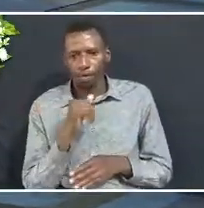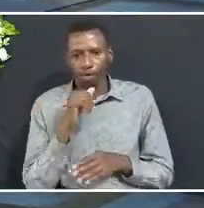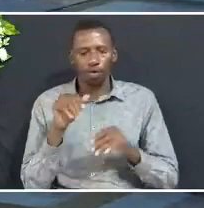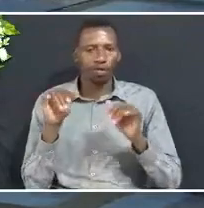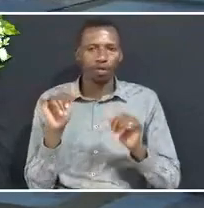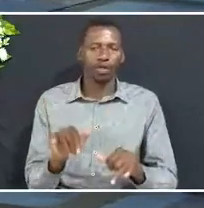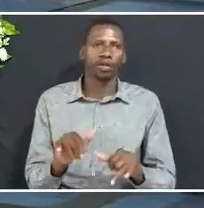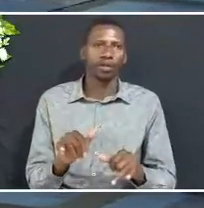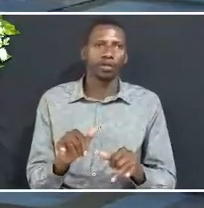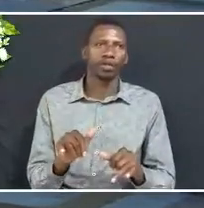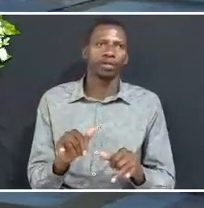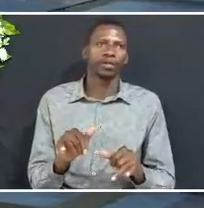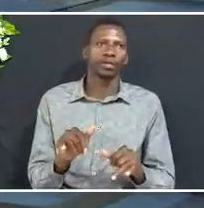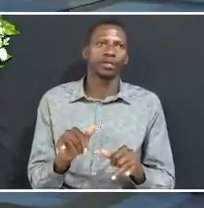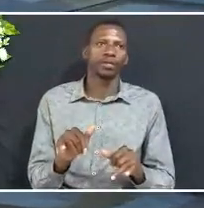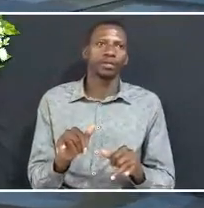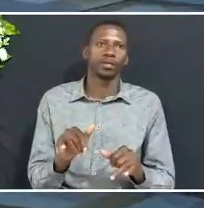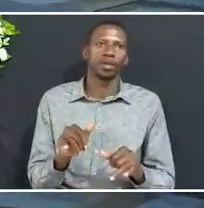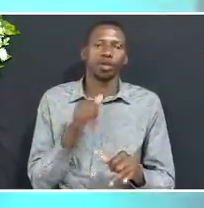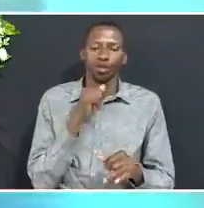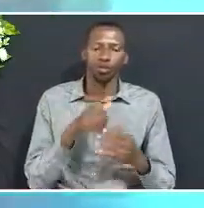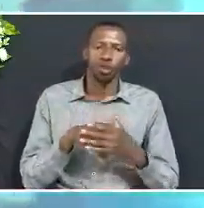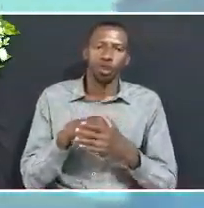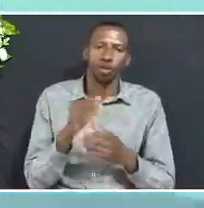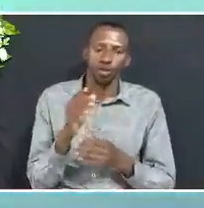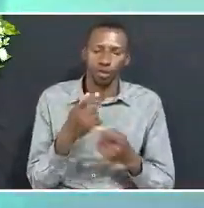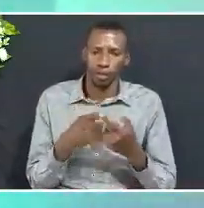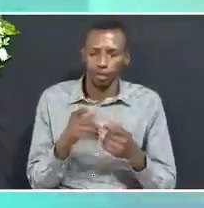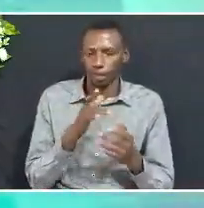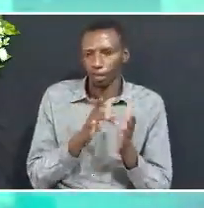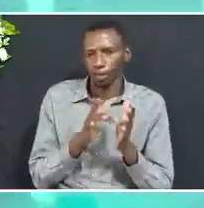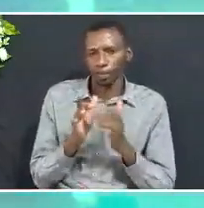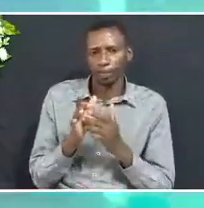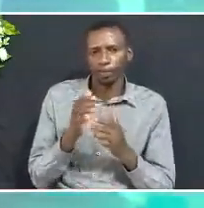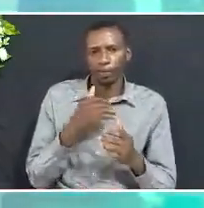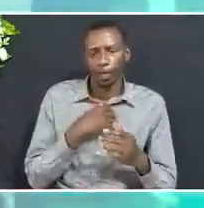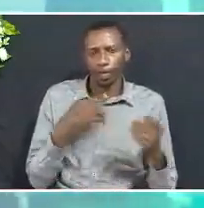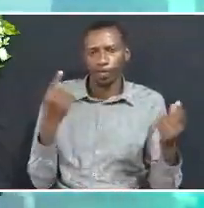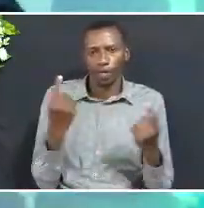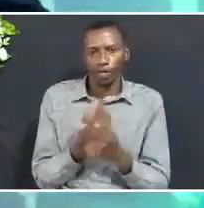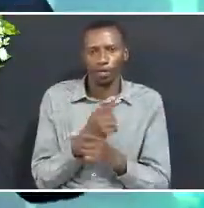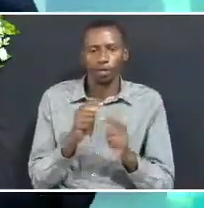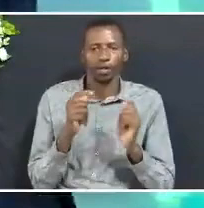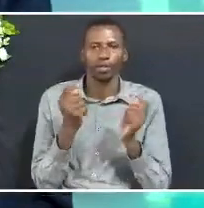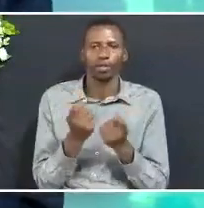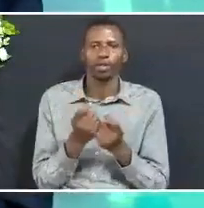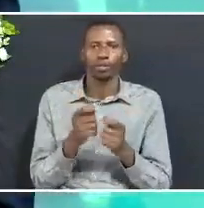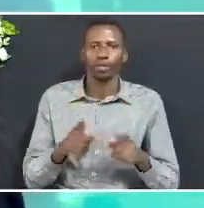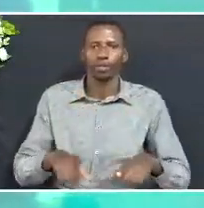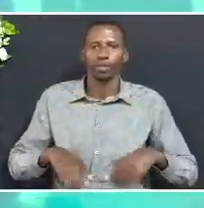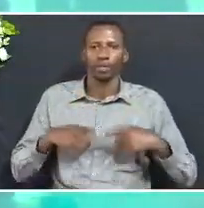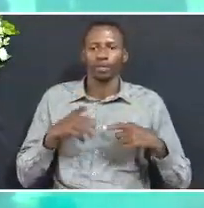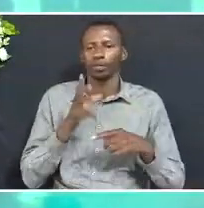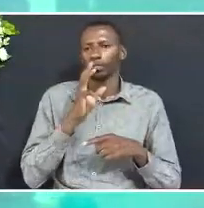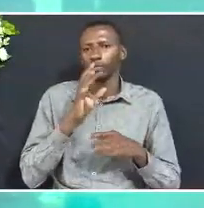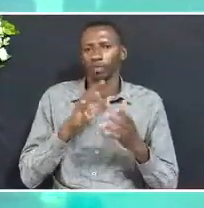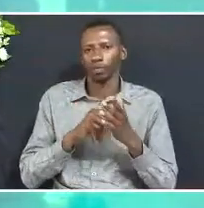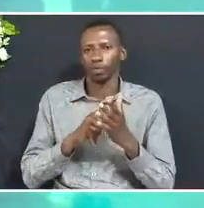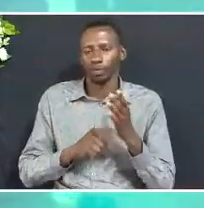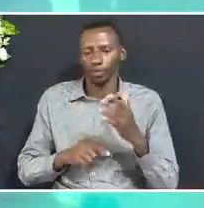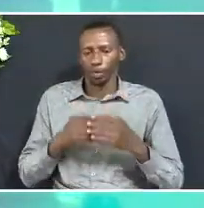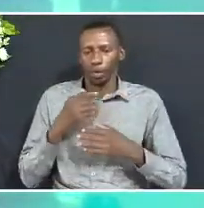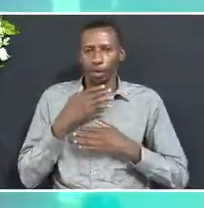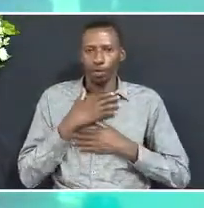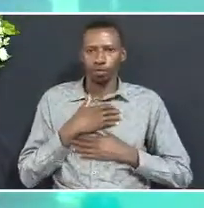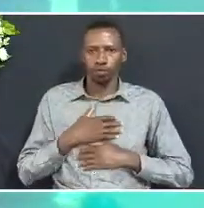doing whatever she wanted to do. But Jesus meant a different kind of living water. It's a satisfaction from the burdens of